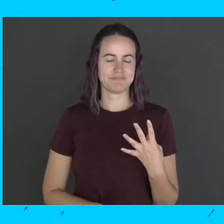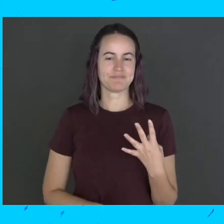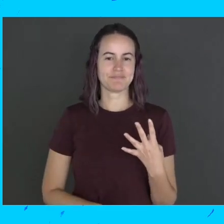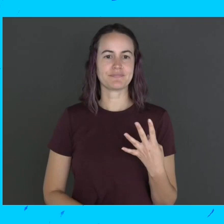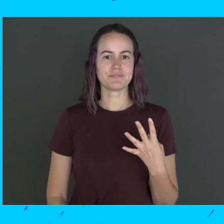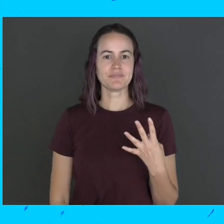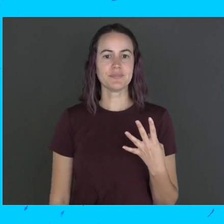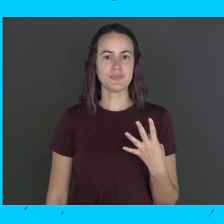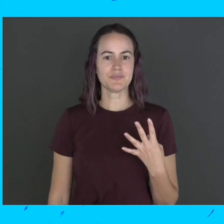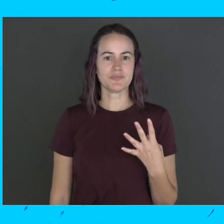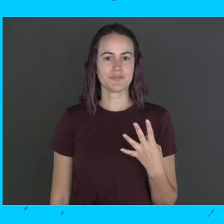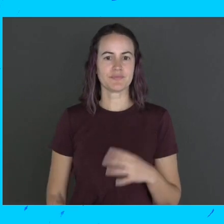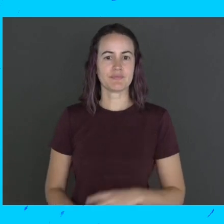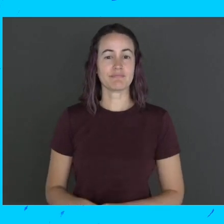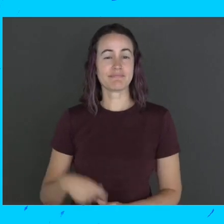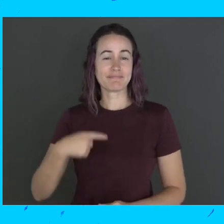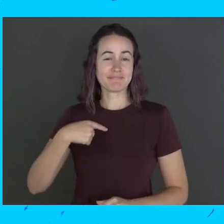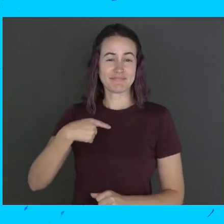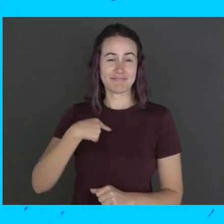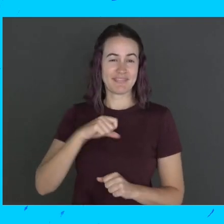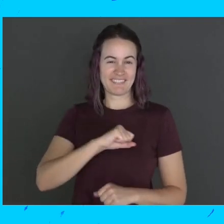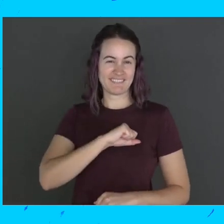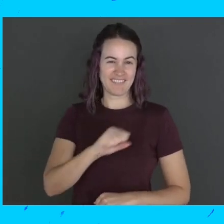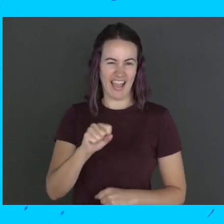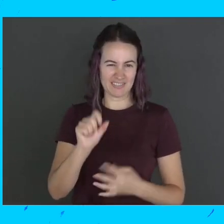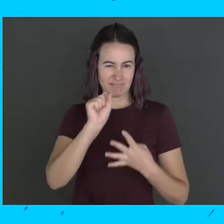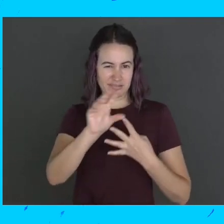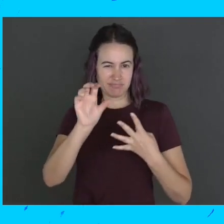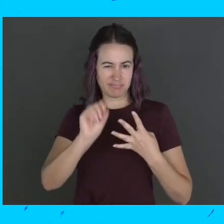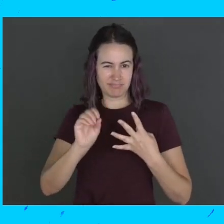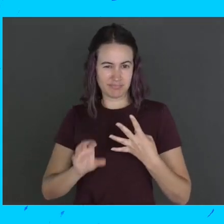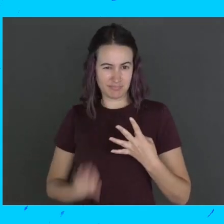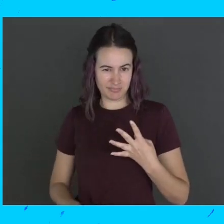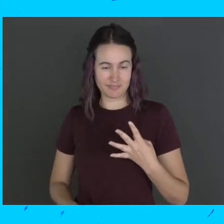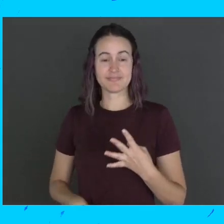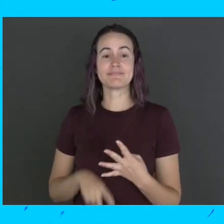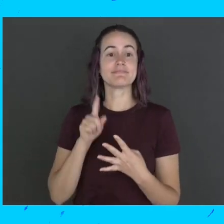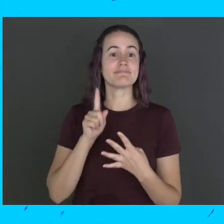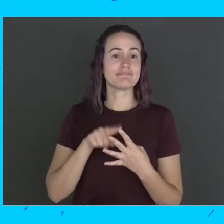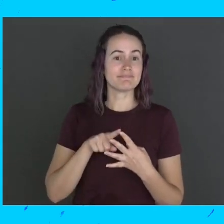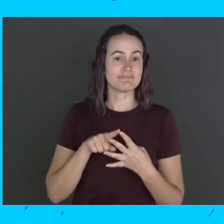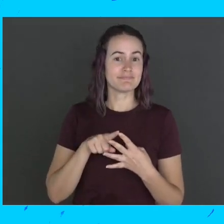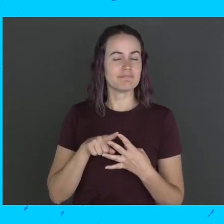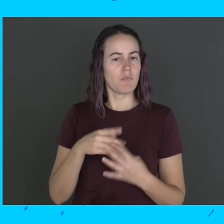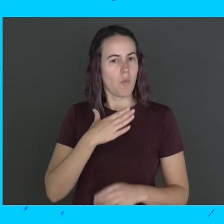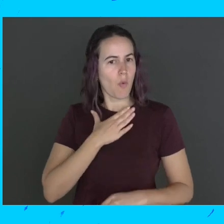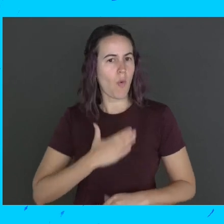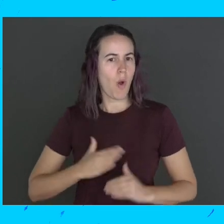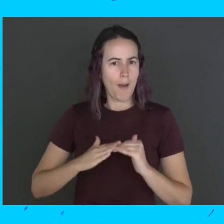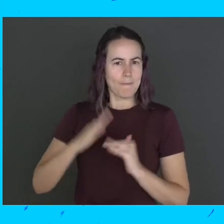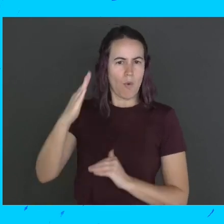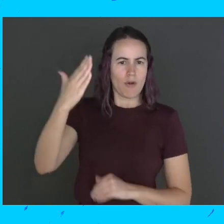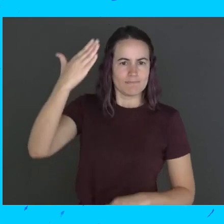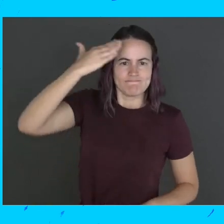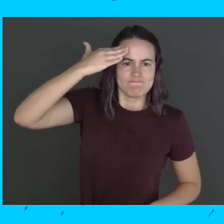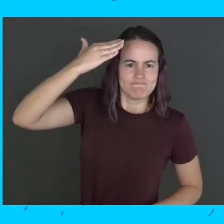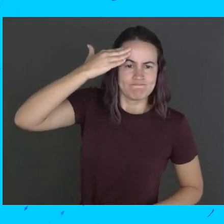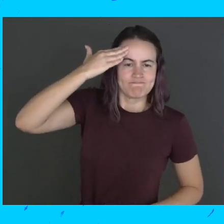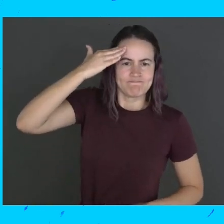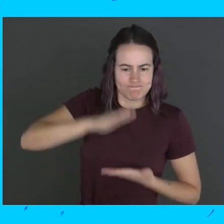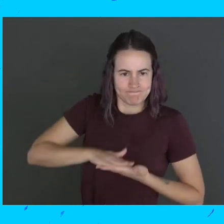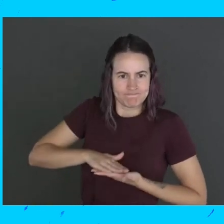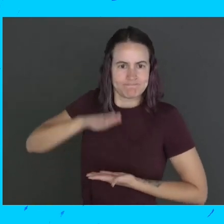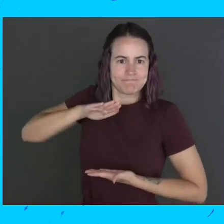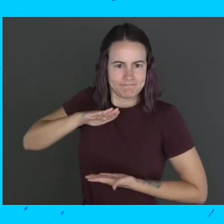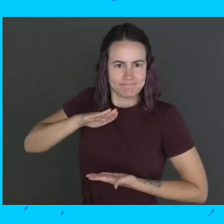I can just run through them briefly. The first is to increase awareness among key stakeholders, including member